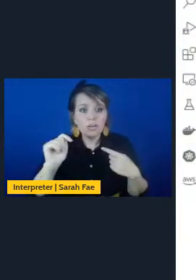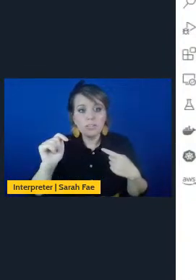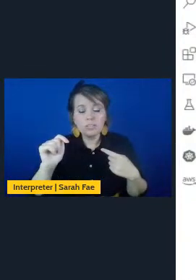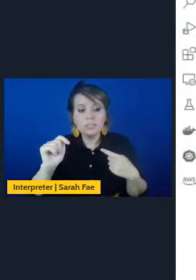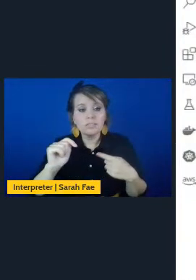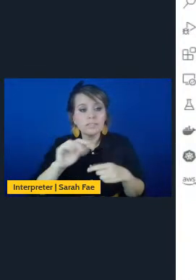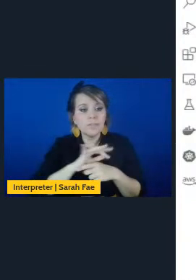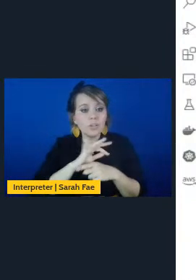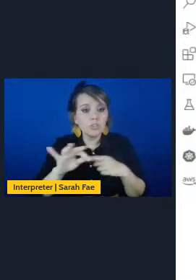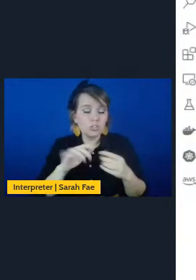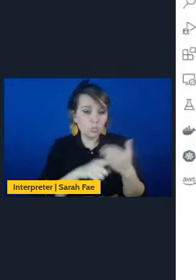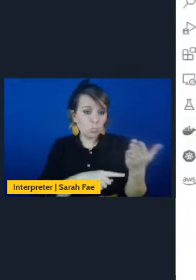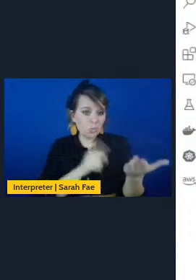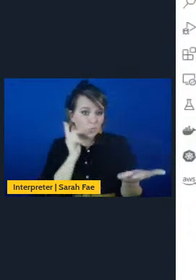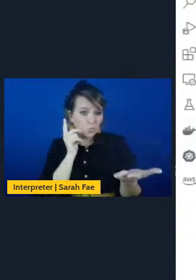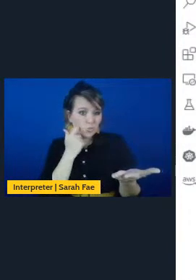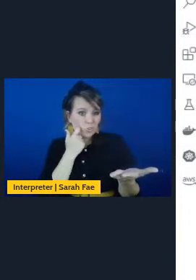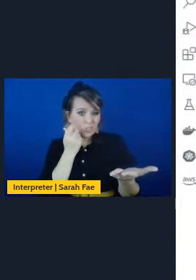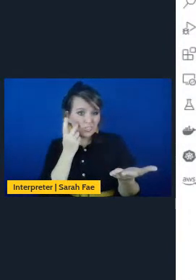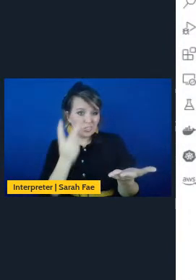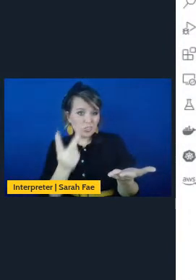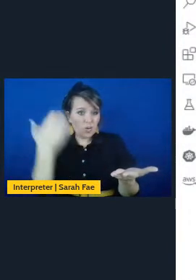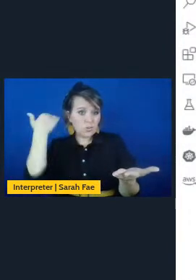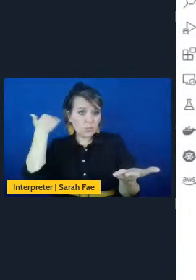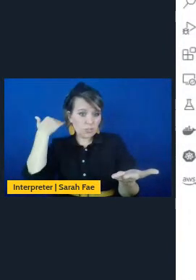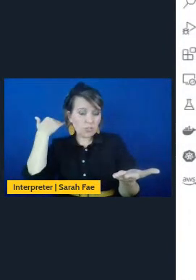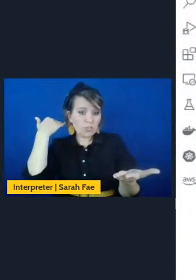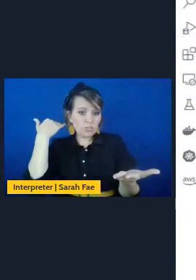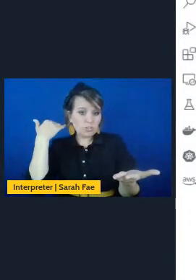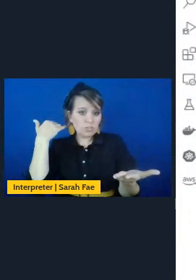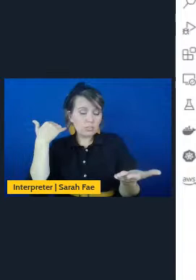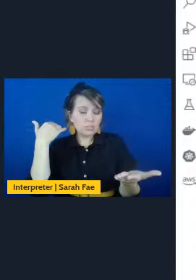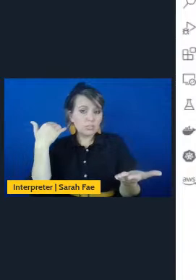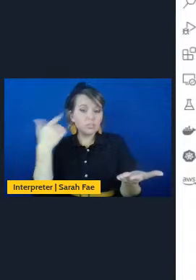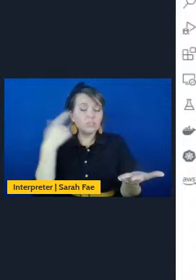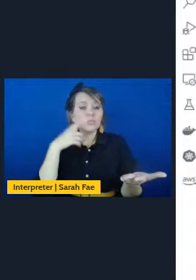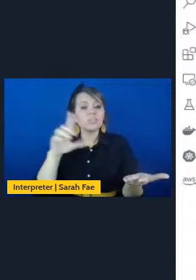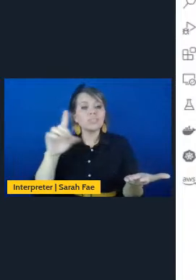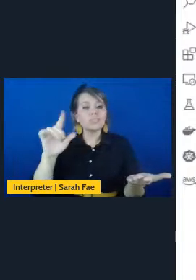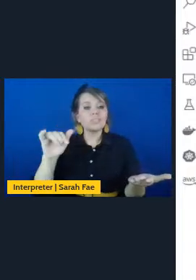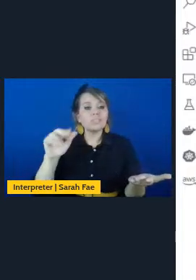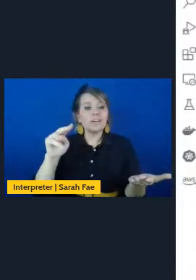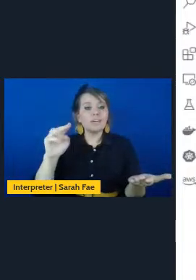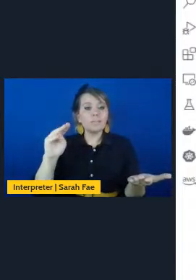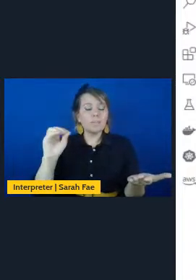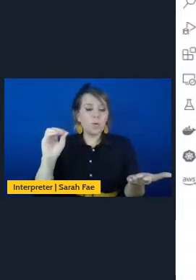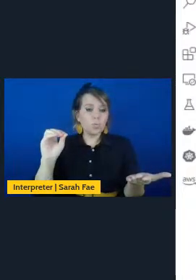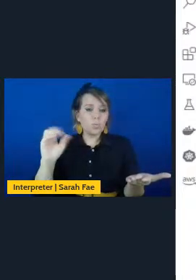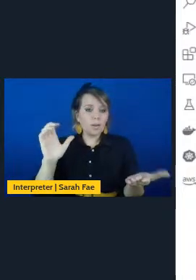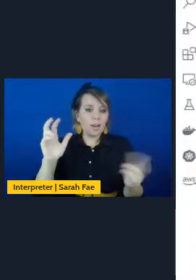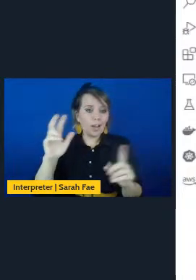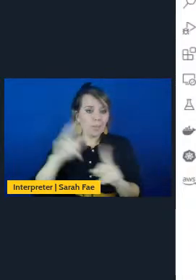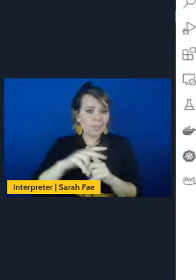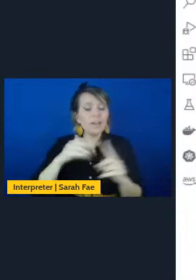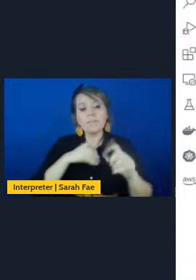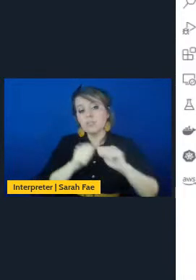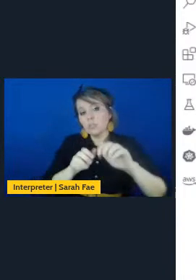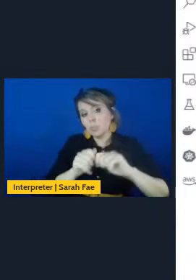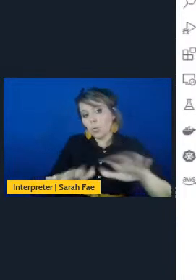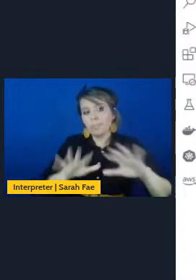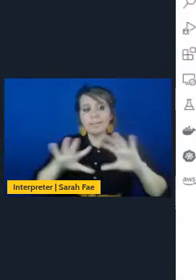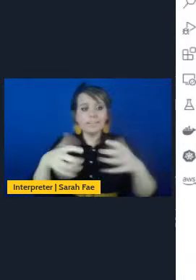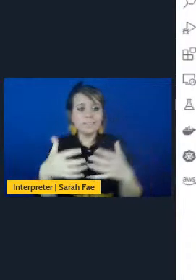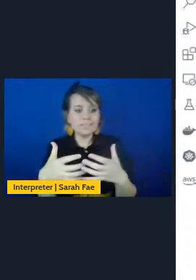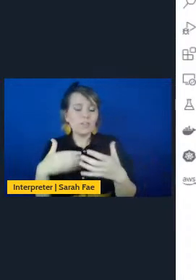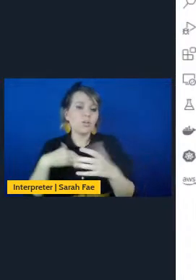this is what you just saw earlier in terms of the DynamoDB application. So it has a deployment and a container, and it